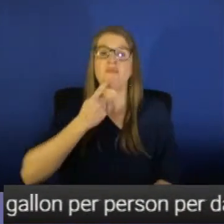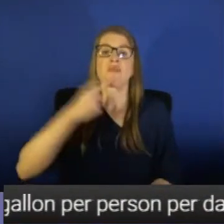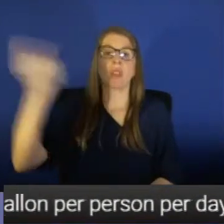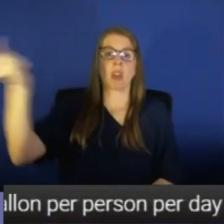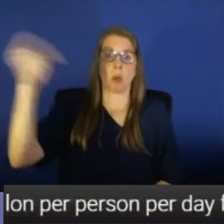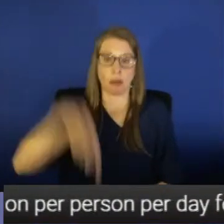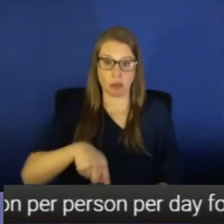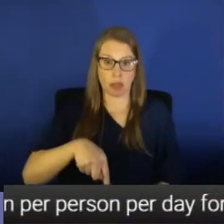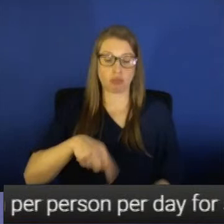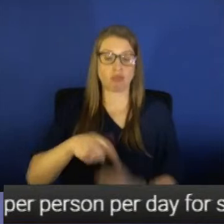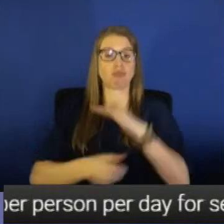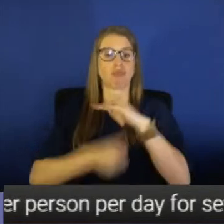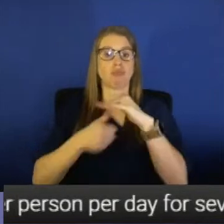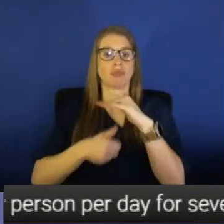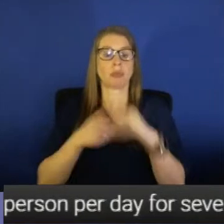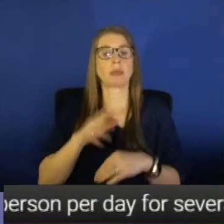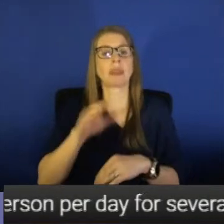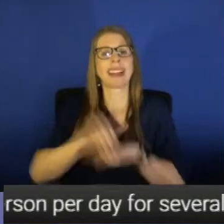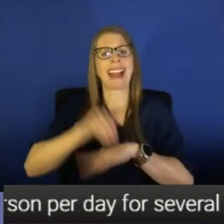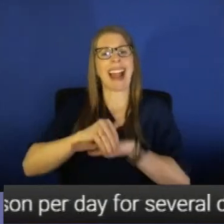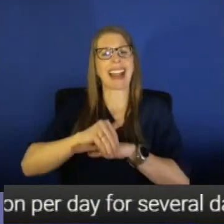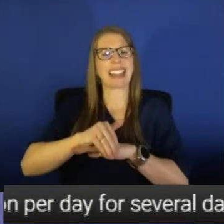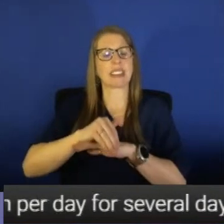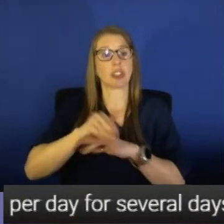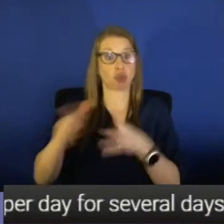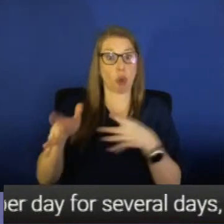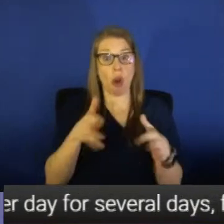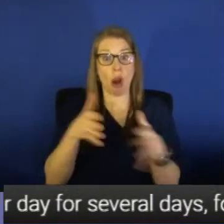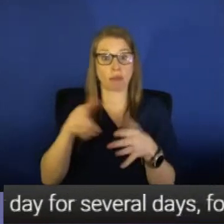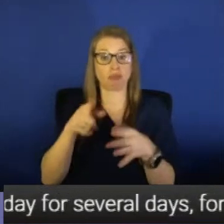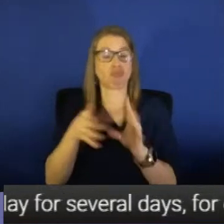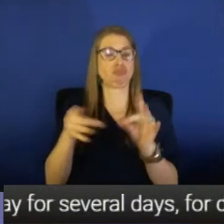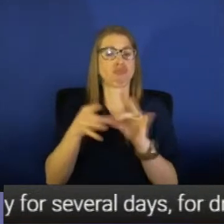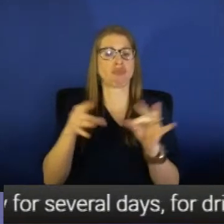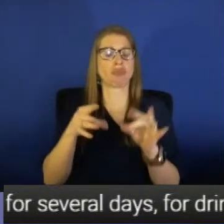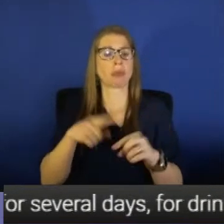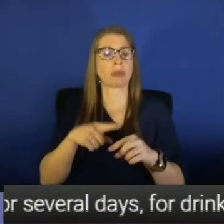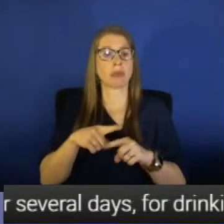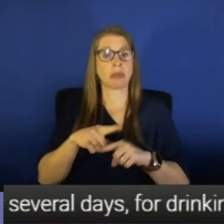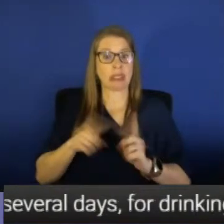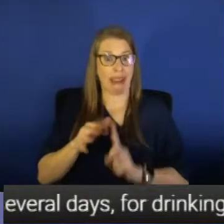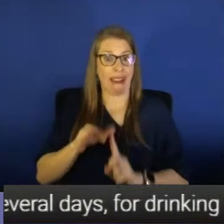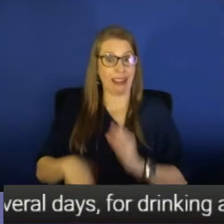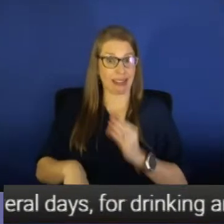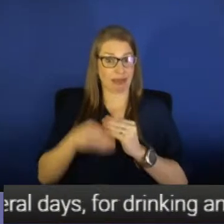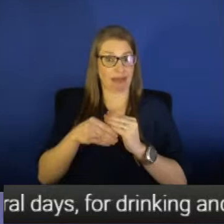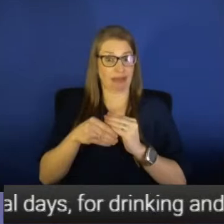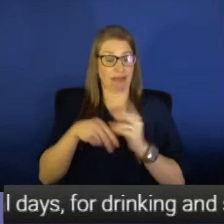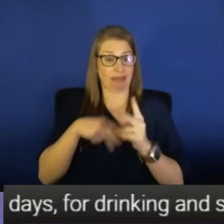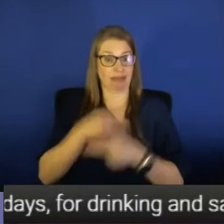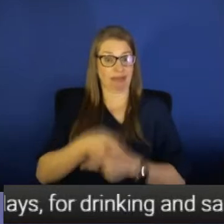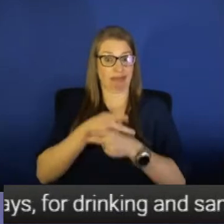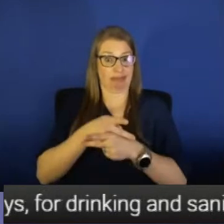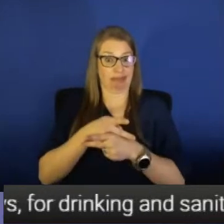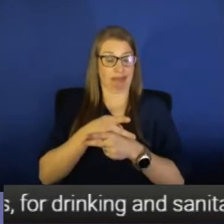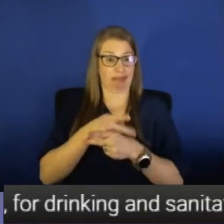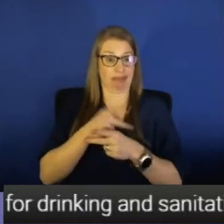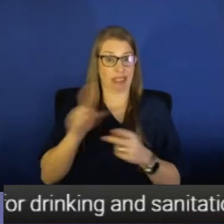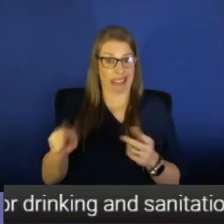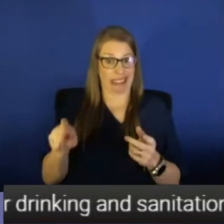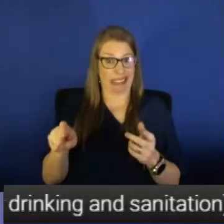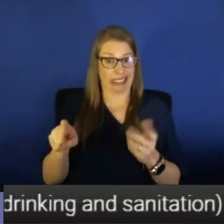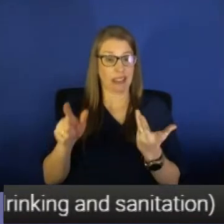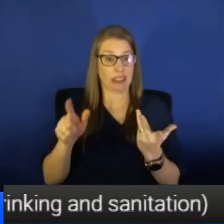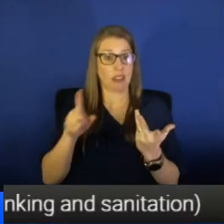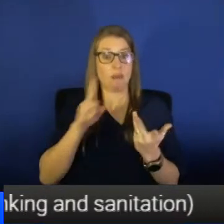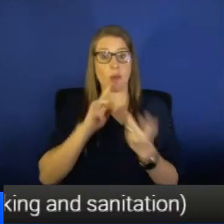really quick, because we talk about night storms. You did mention, so anything different, extra, we should take precaution regarding Staying safe at